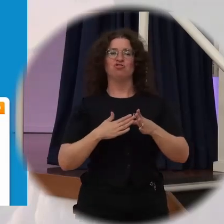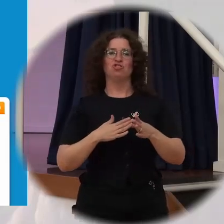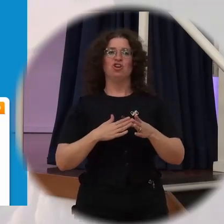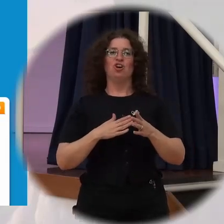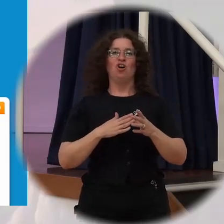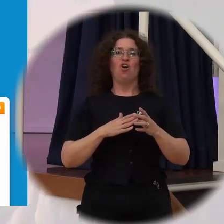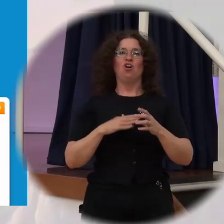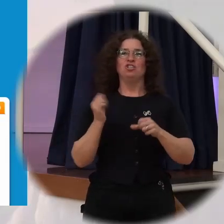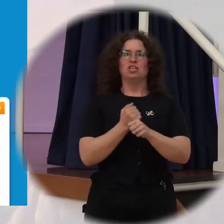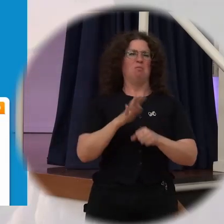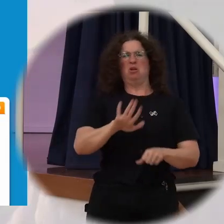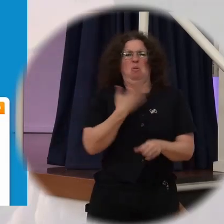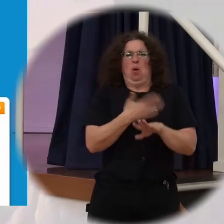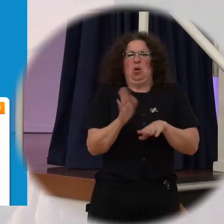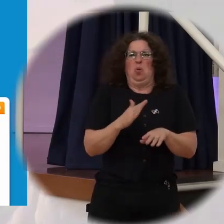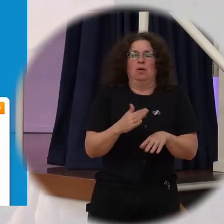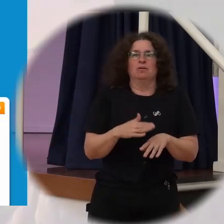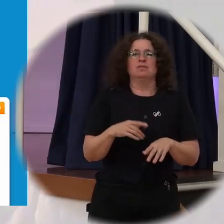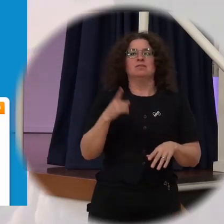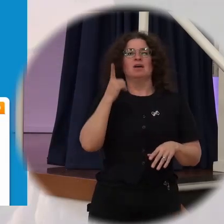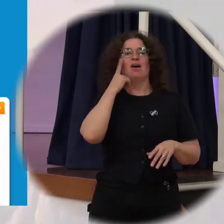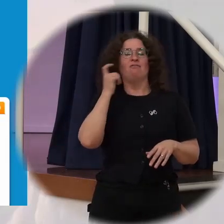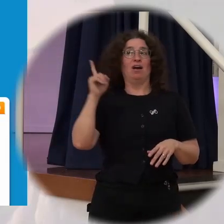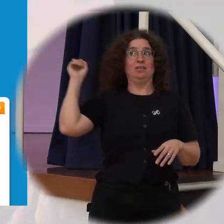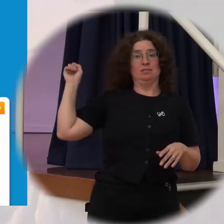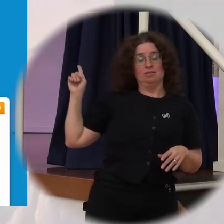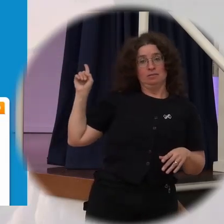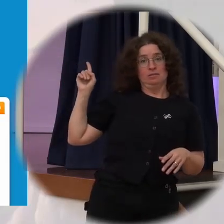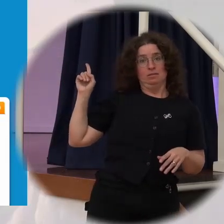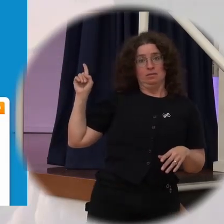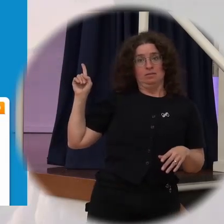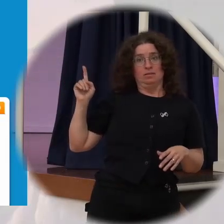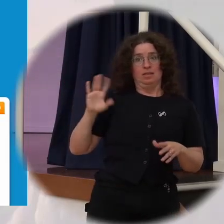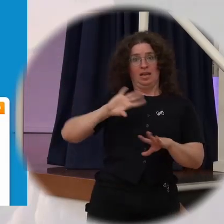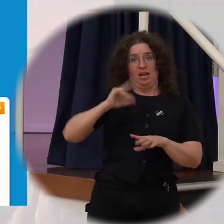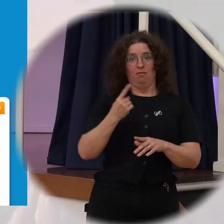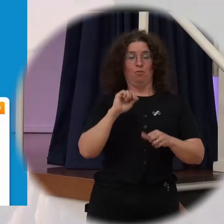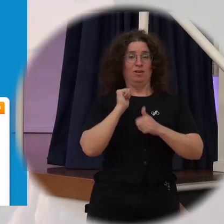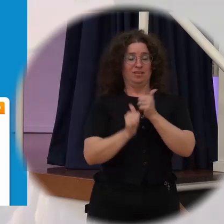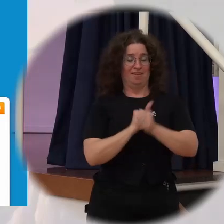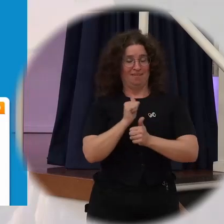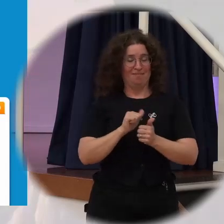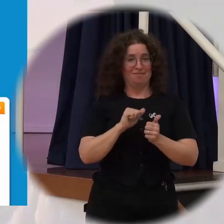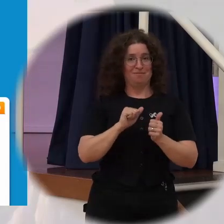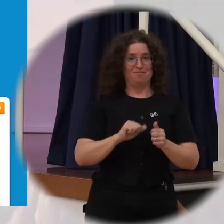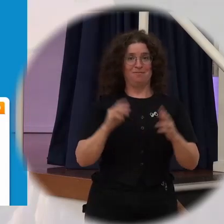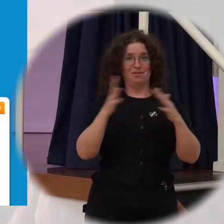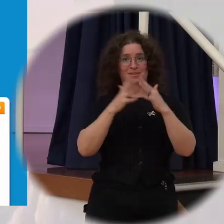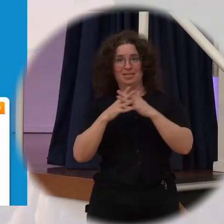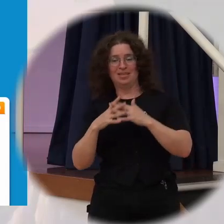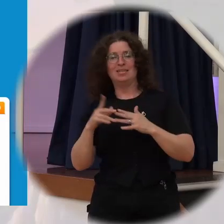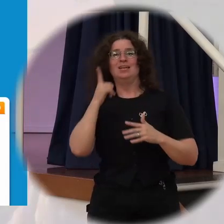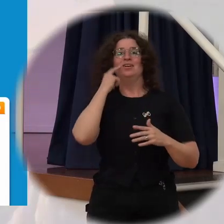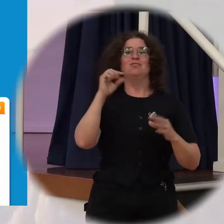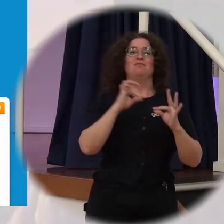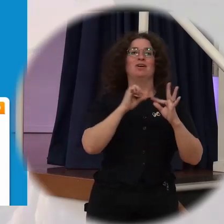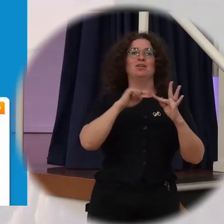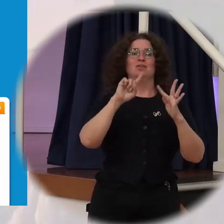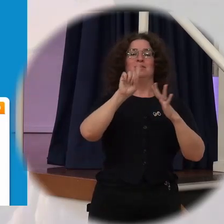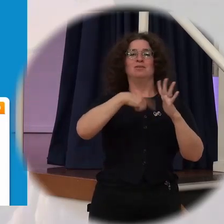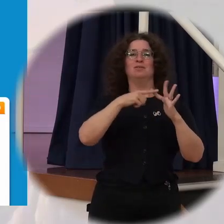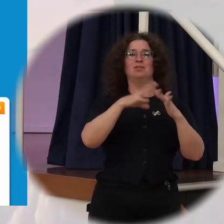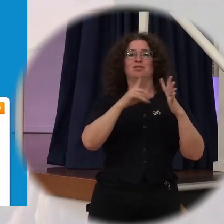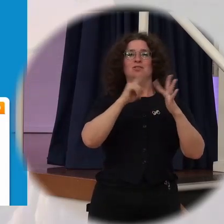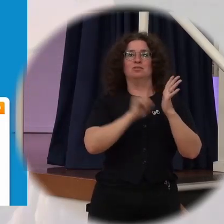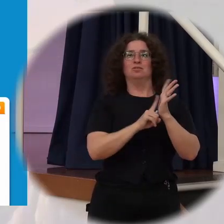it from scratch or something. So I found gameslol.next, obviously everyone's favorite game site. I found this weird version of Bejeweled for the web. This was made